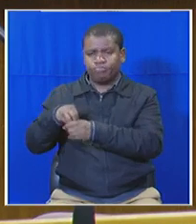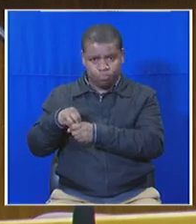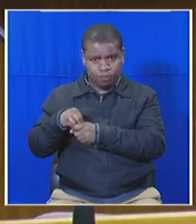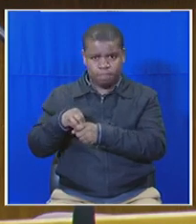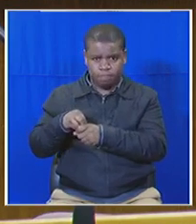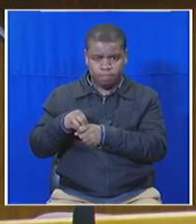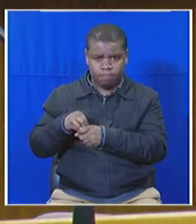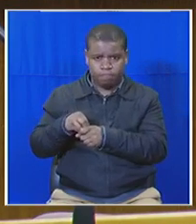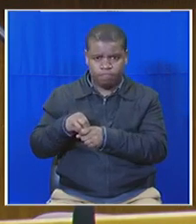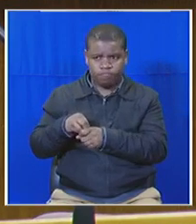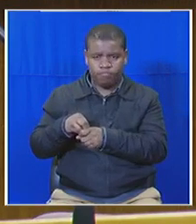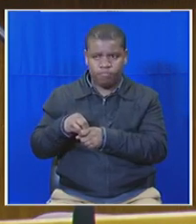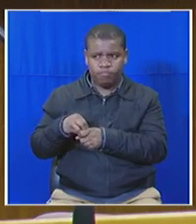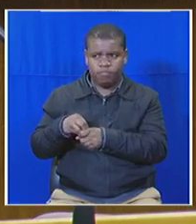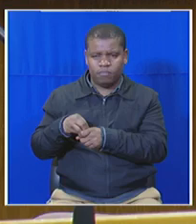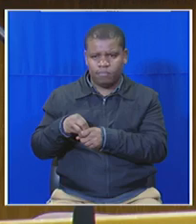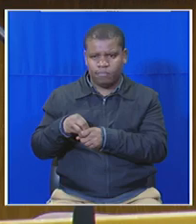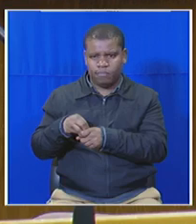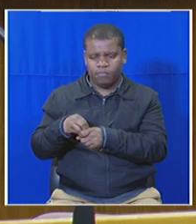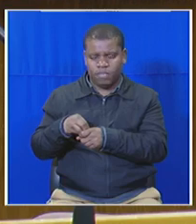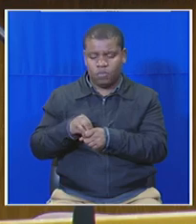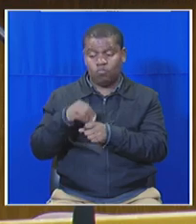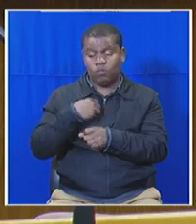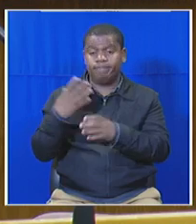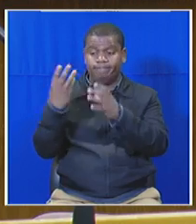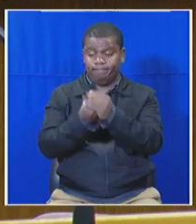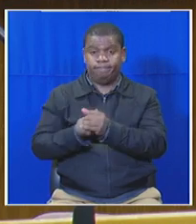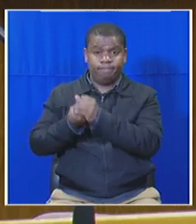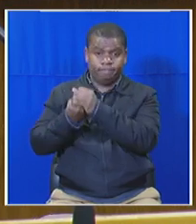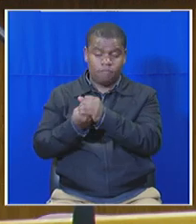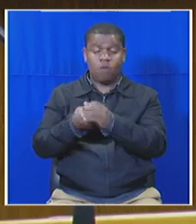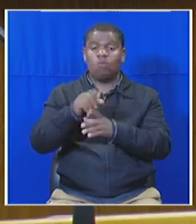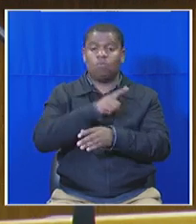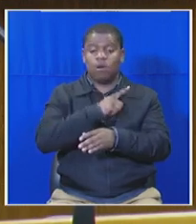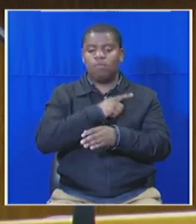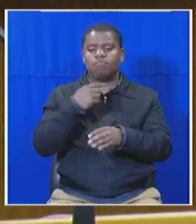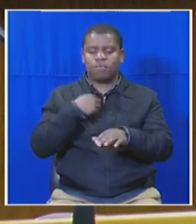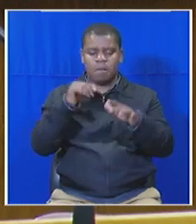zodwa. Siyazi ukuba abaphathi balendlu, presiding officers, bangathi